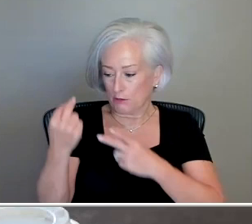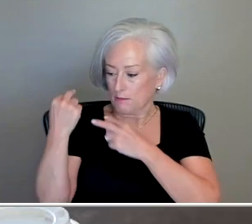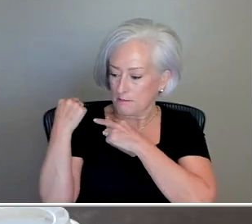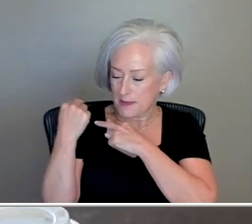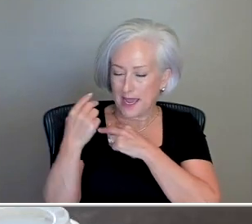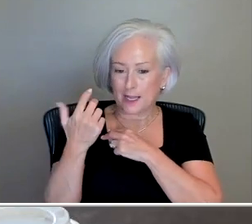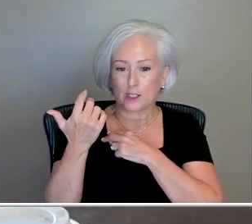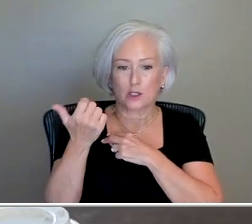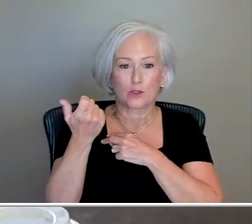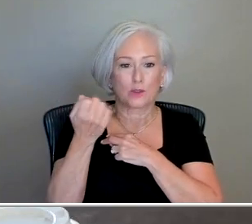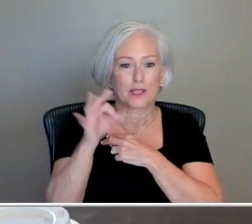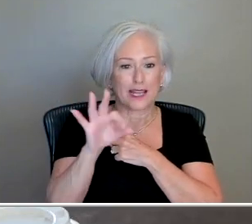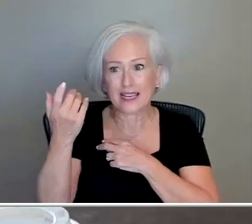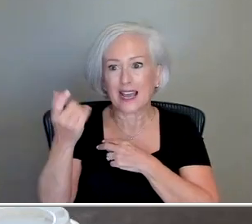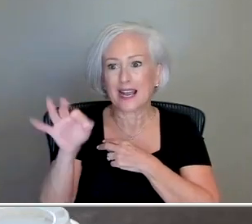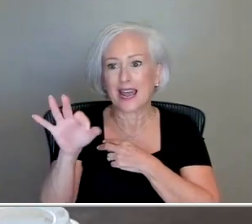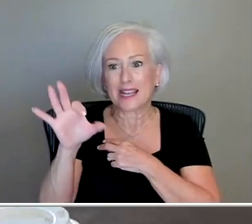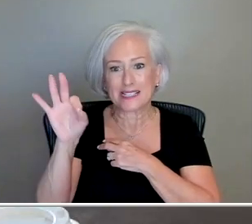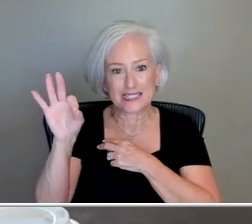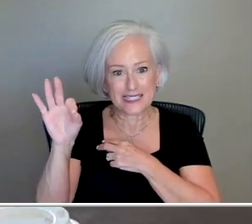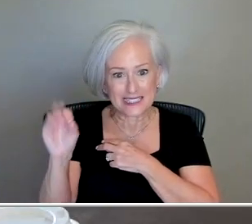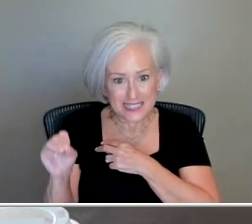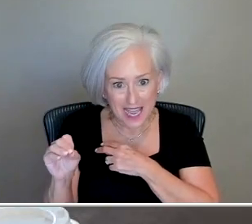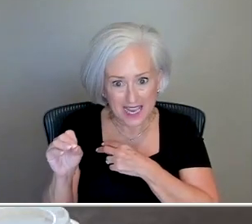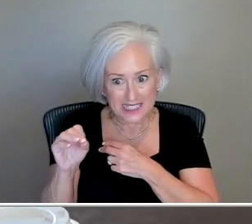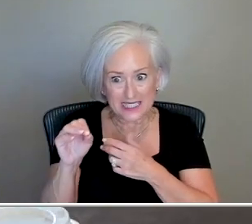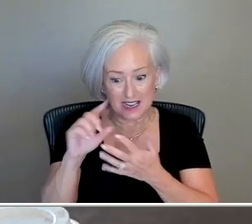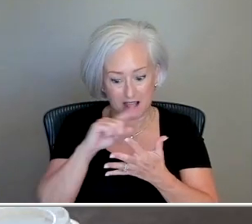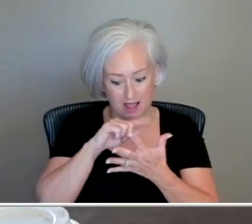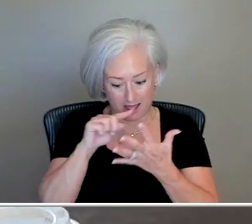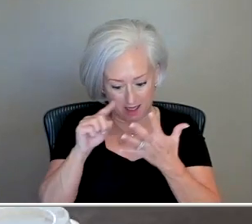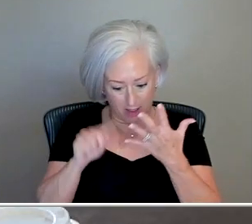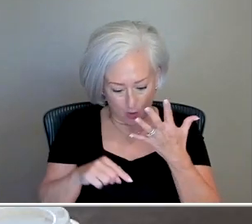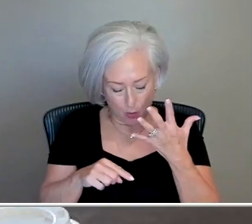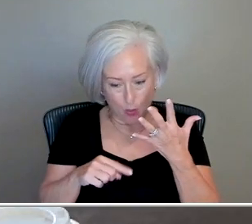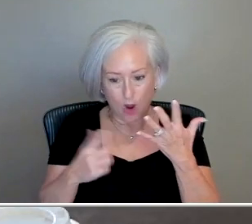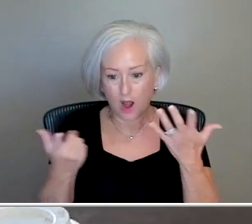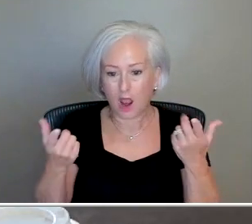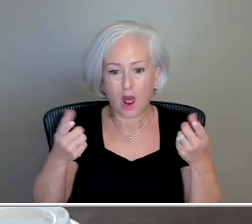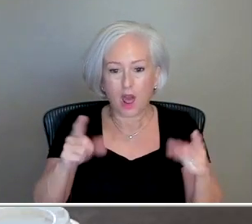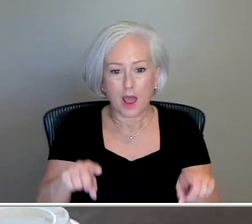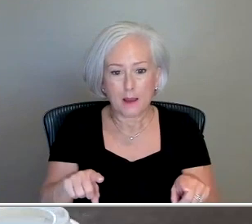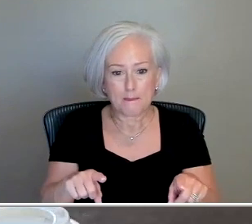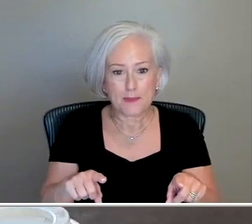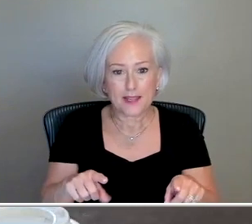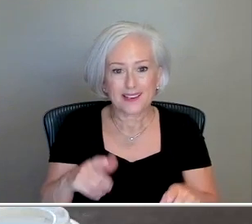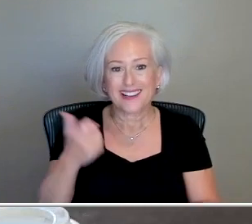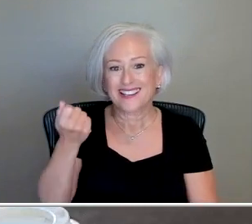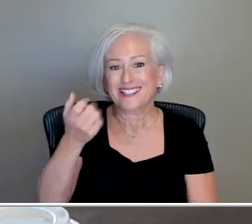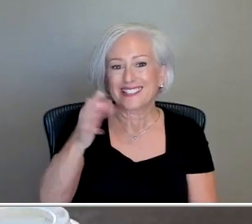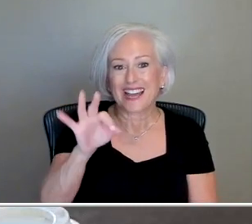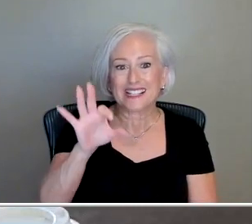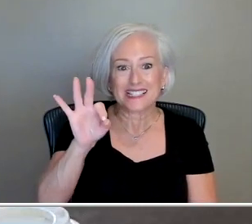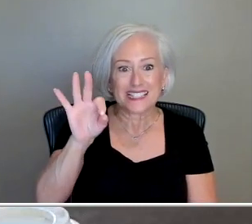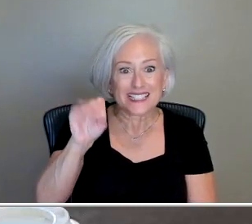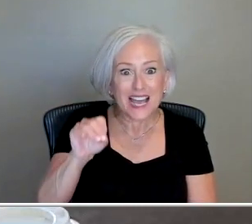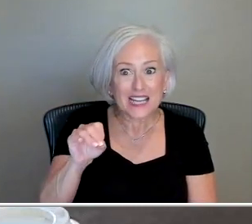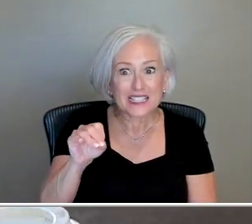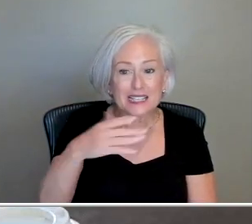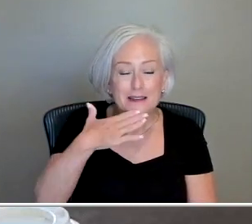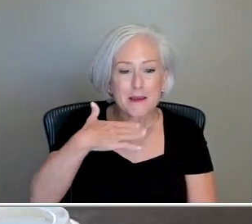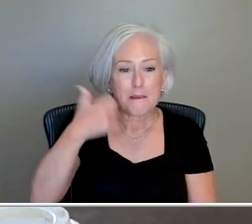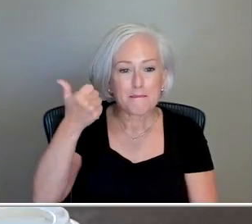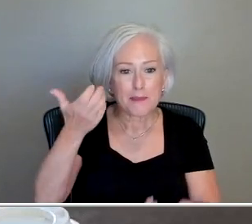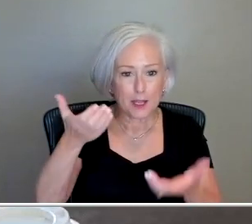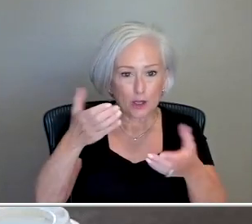said, and before the early 90s, amputation was more likely. It was like, I believe, Dr. Rosenthal can speak to that, but before